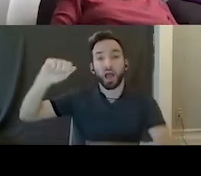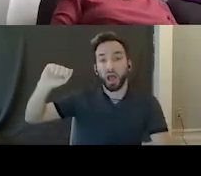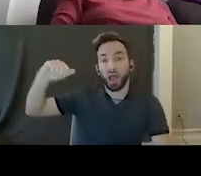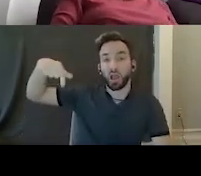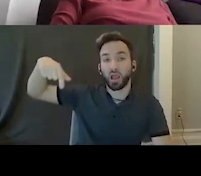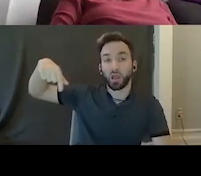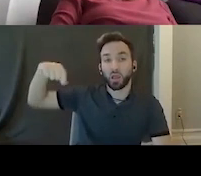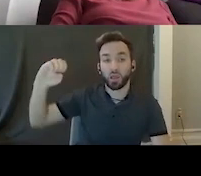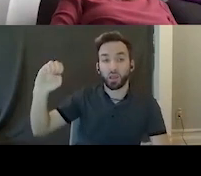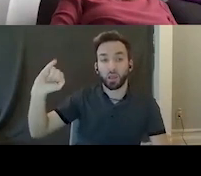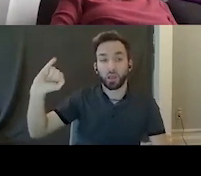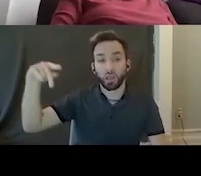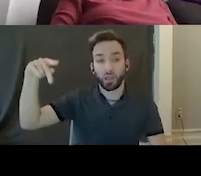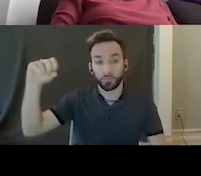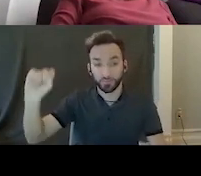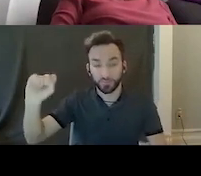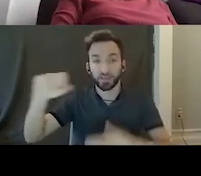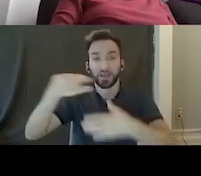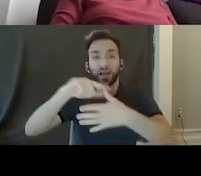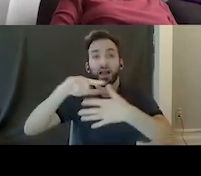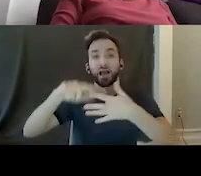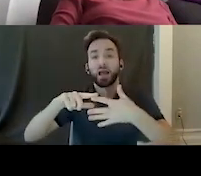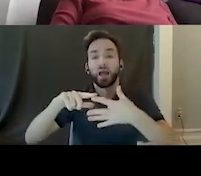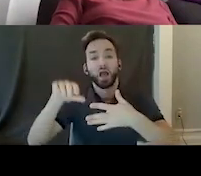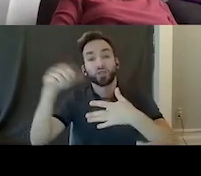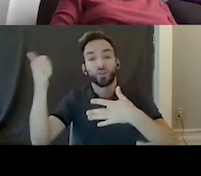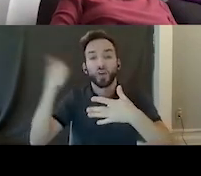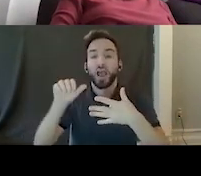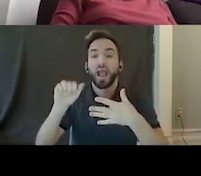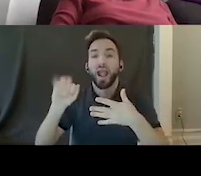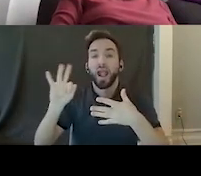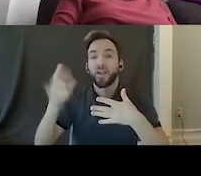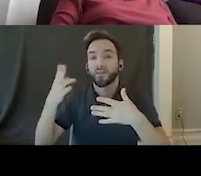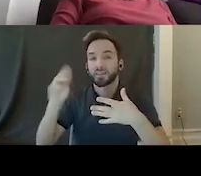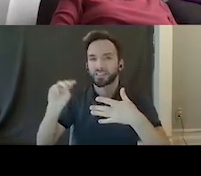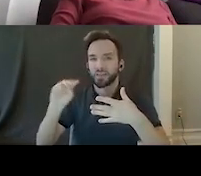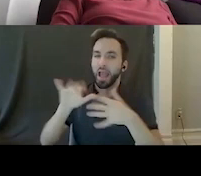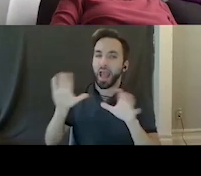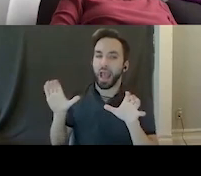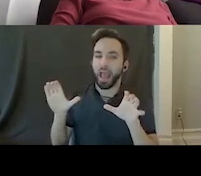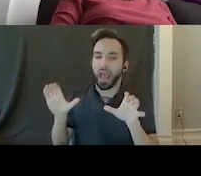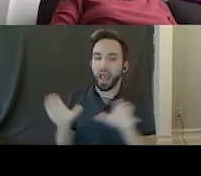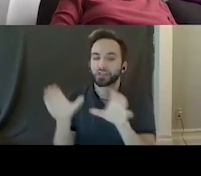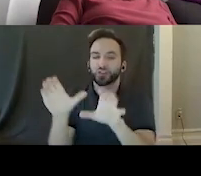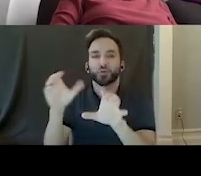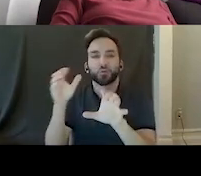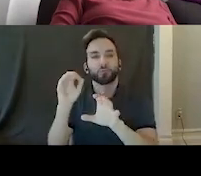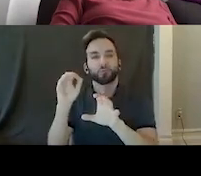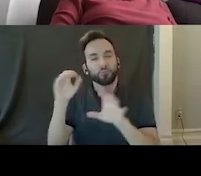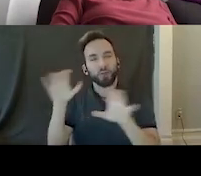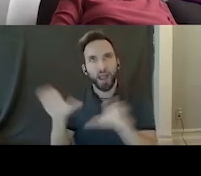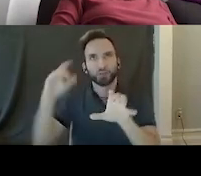Action des Femmes Handicapées Montréal if you're a woman who has a disability, you want to do feminist advocacy, you want to do